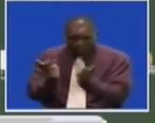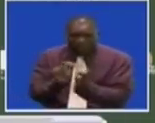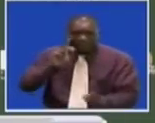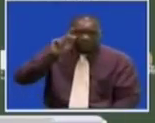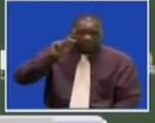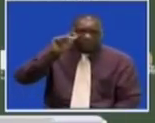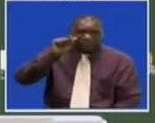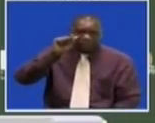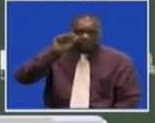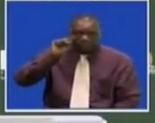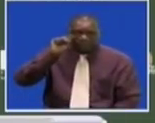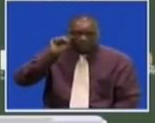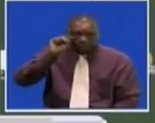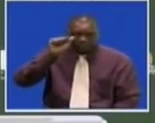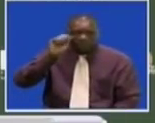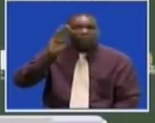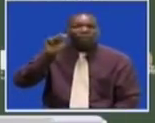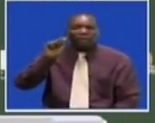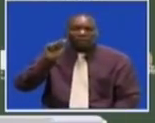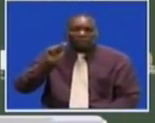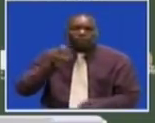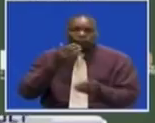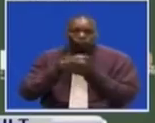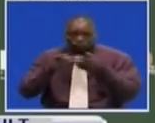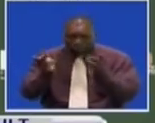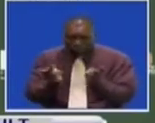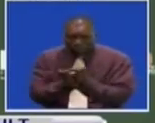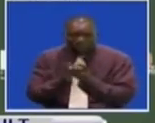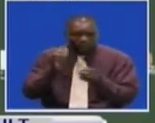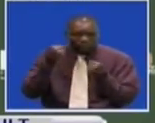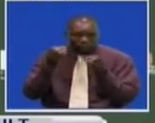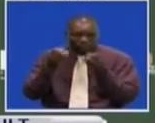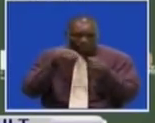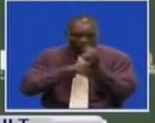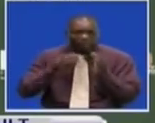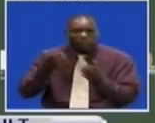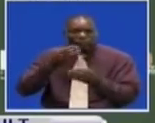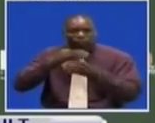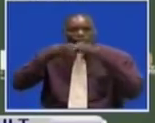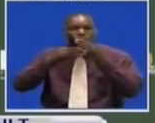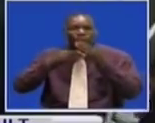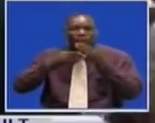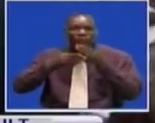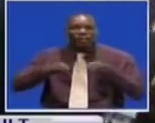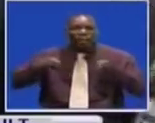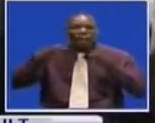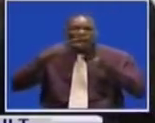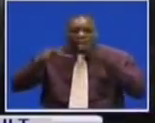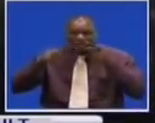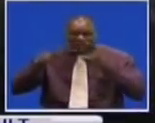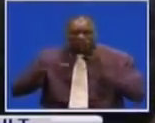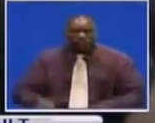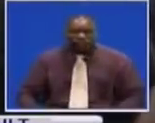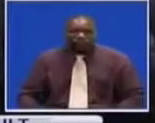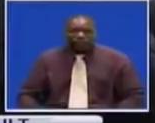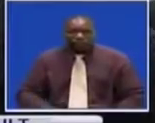one of the places that most investors are eyeing for construction of top-class hotels. It was the biggest event